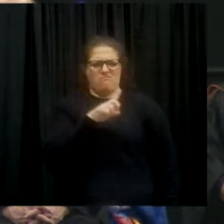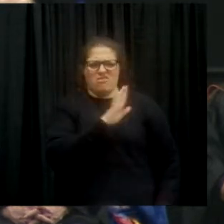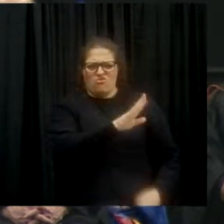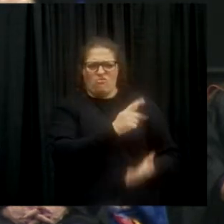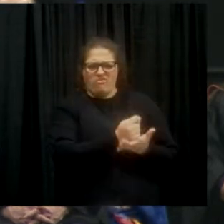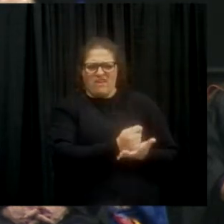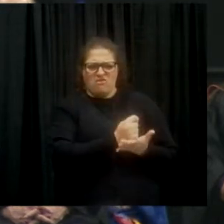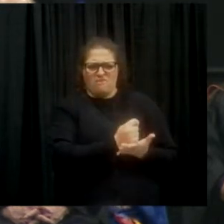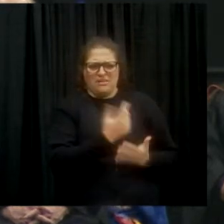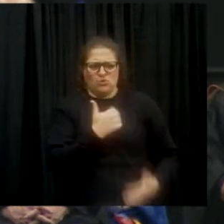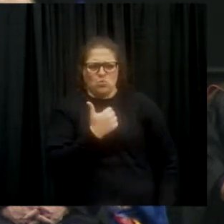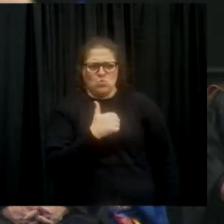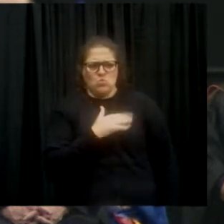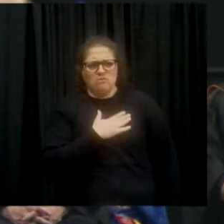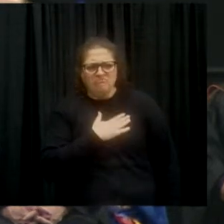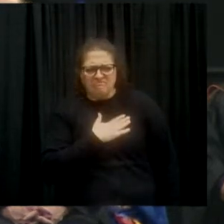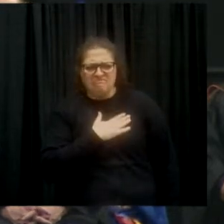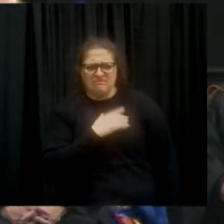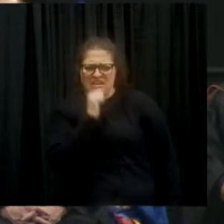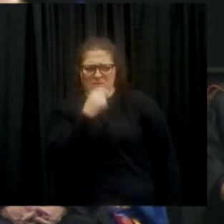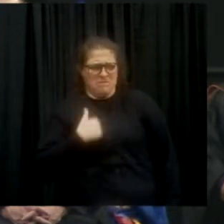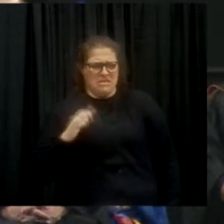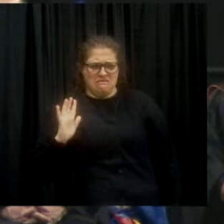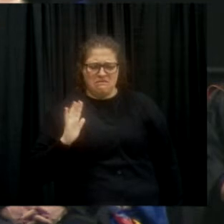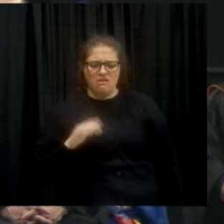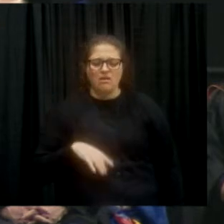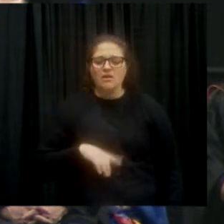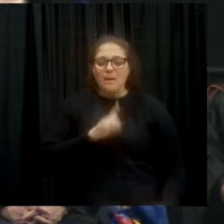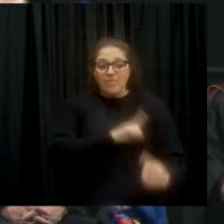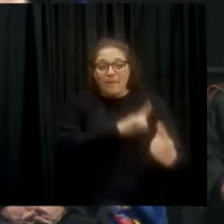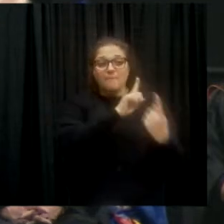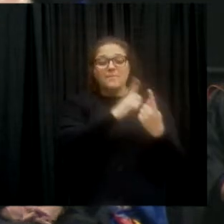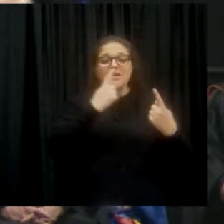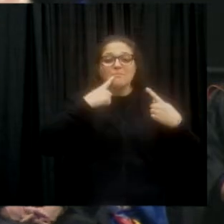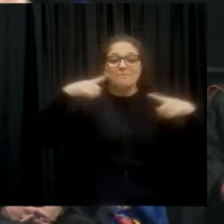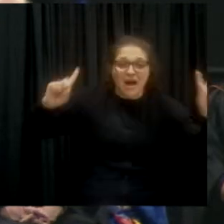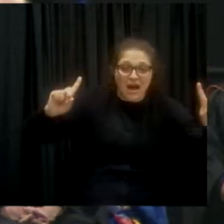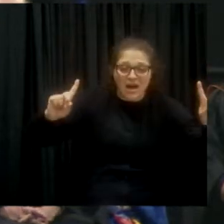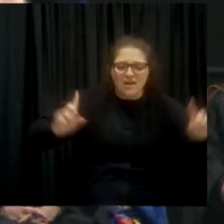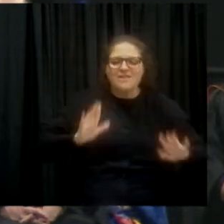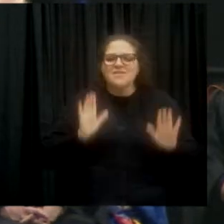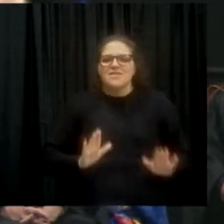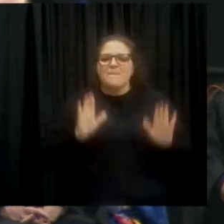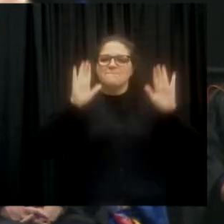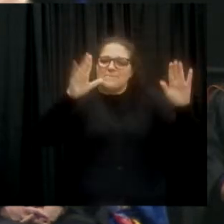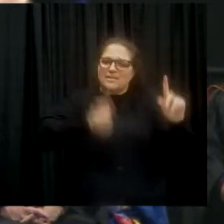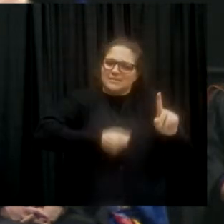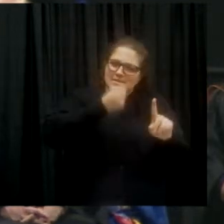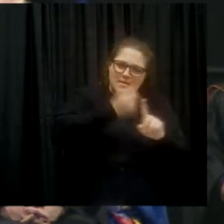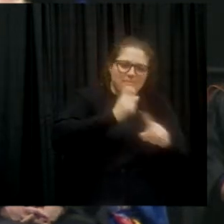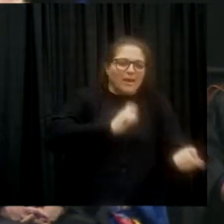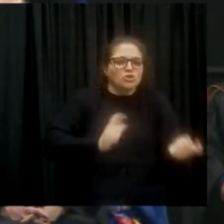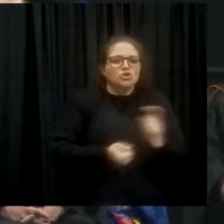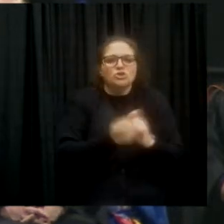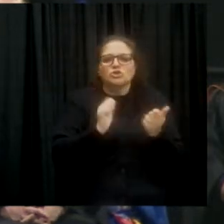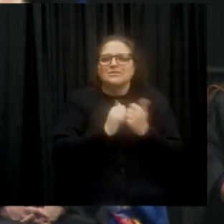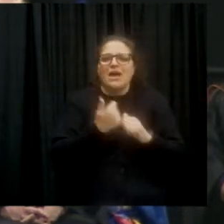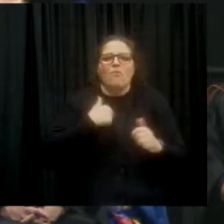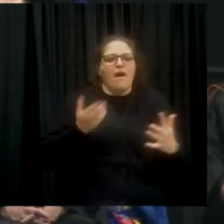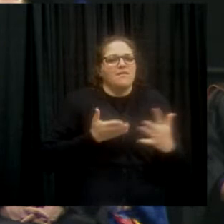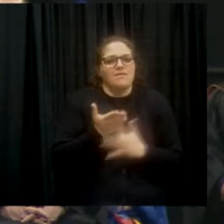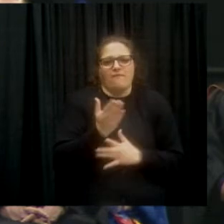therapist. Meeting you, you were beyond my expectations. The tremendous impact you've made has changed the way I move in